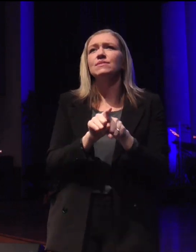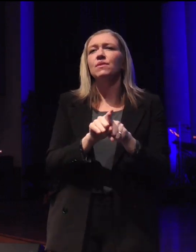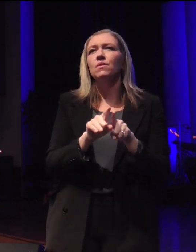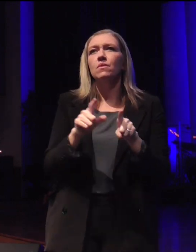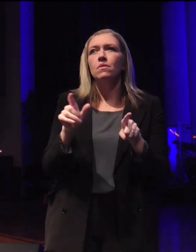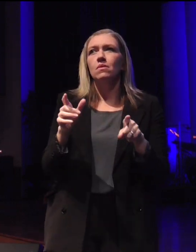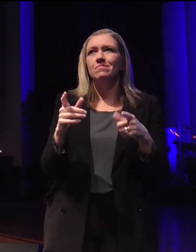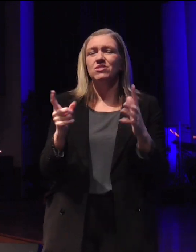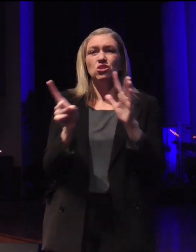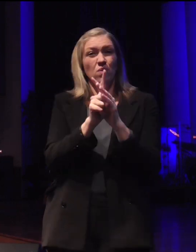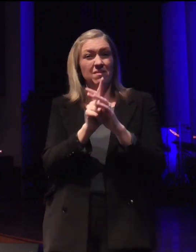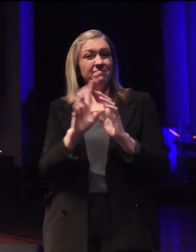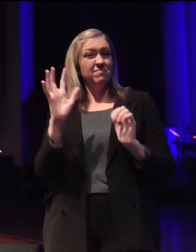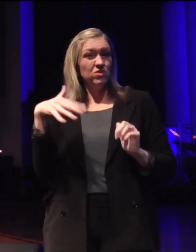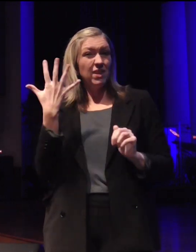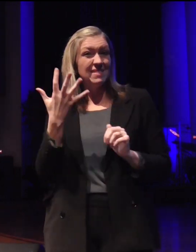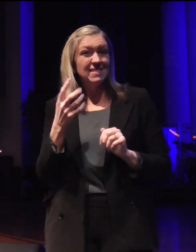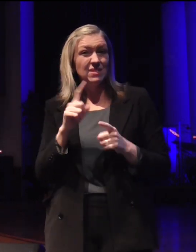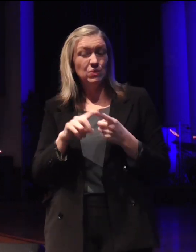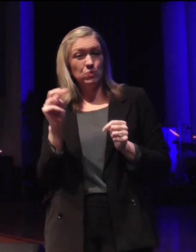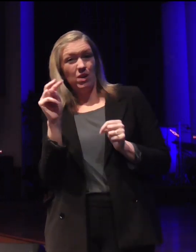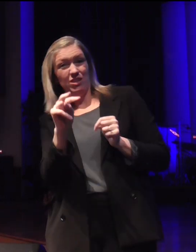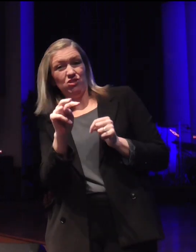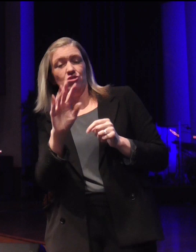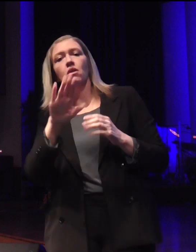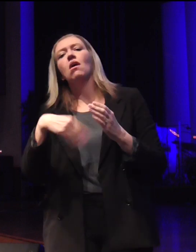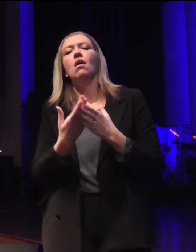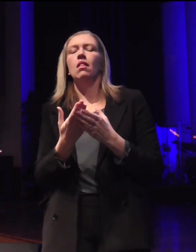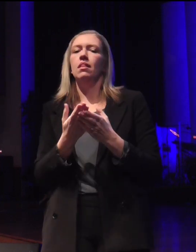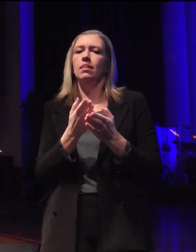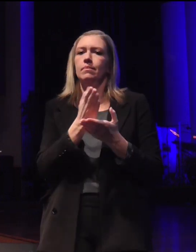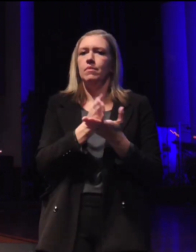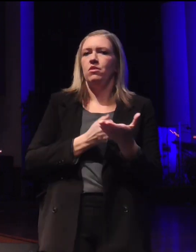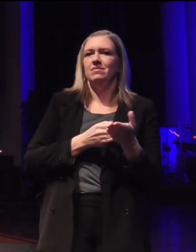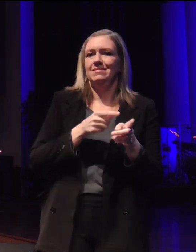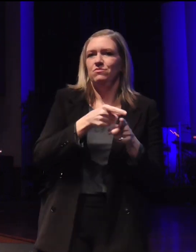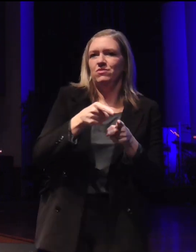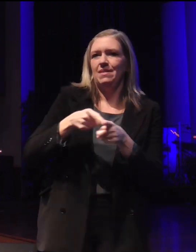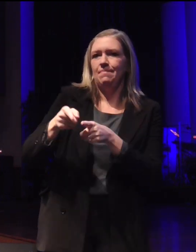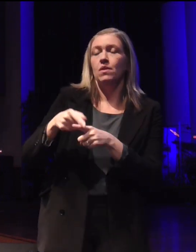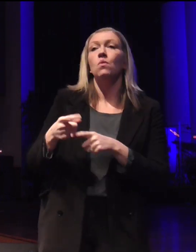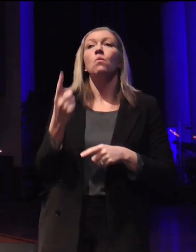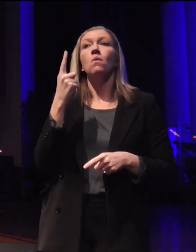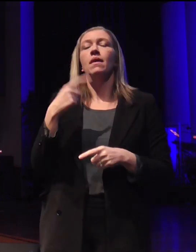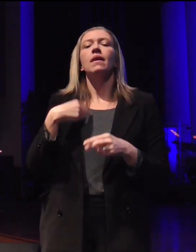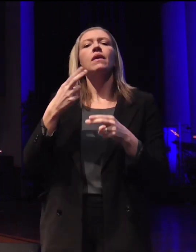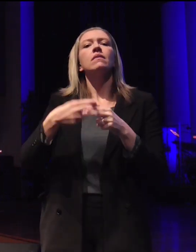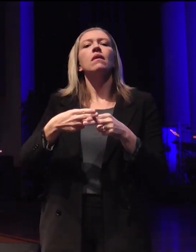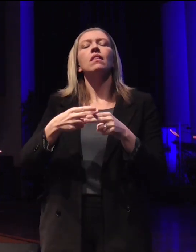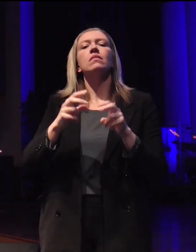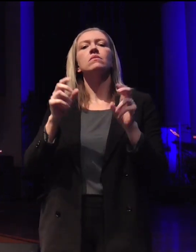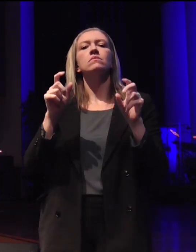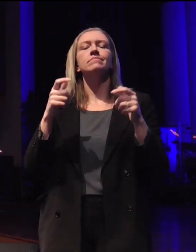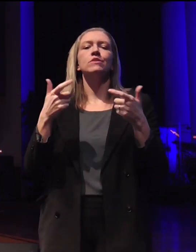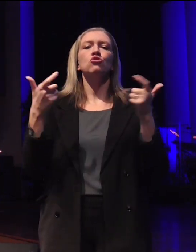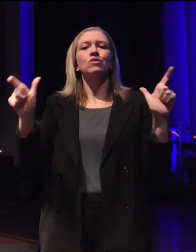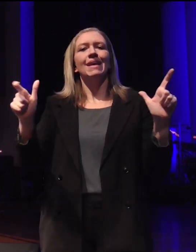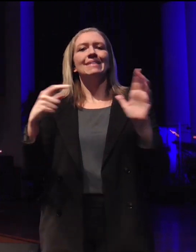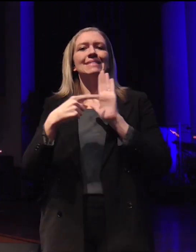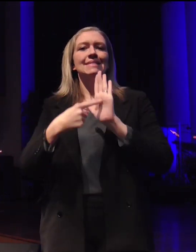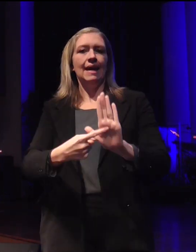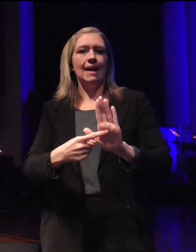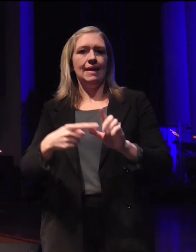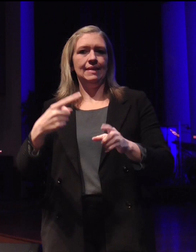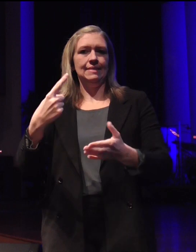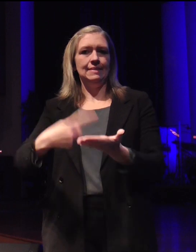of crazy to watch in all realms. One of my favorite ones I call the Great Sign Debate. It occurred between two